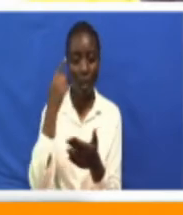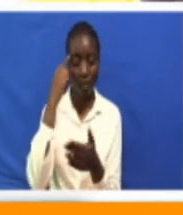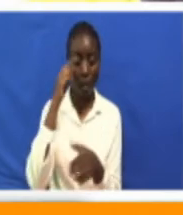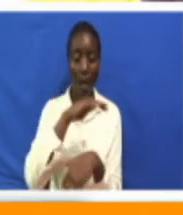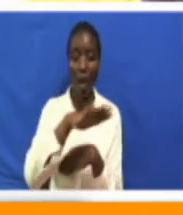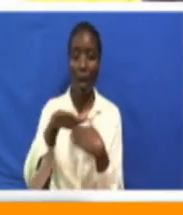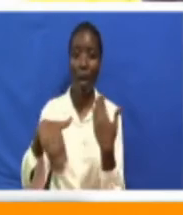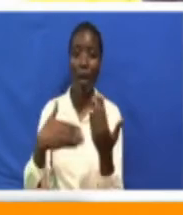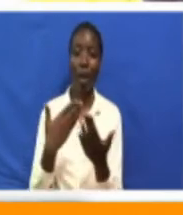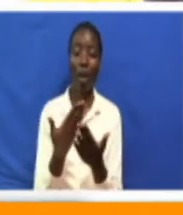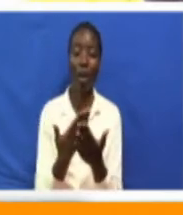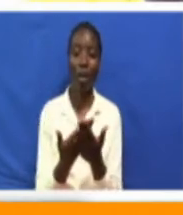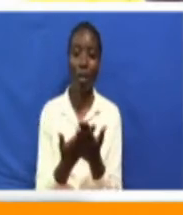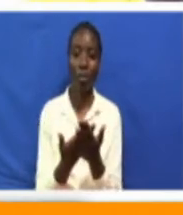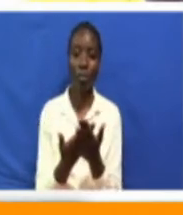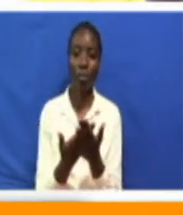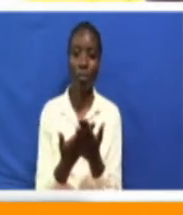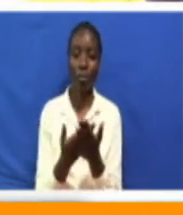foreign